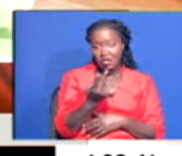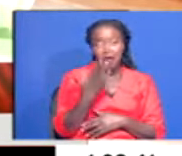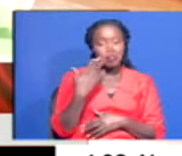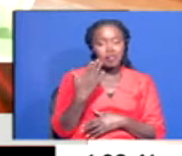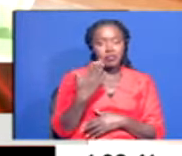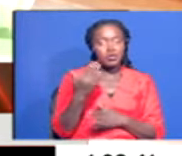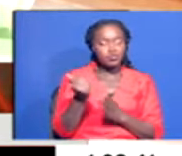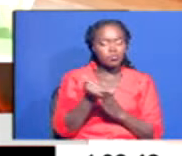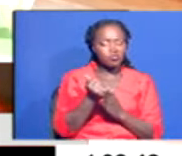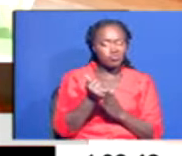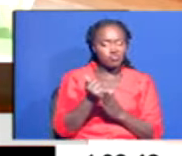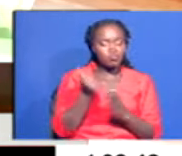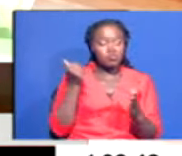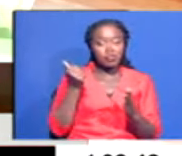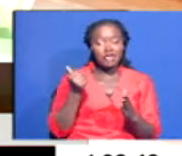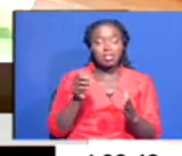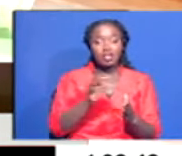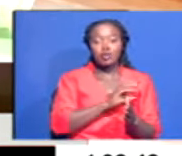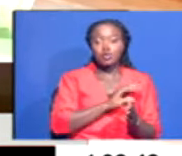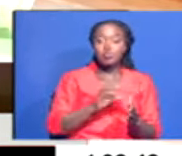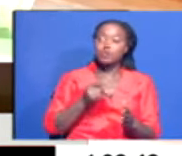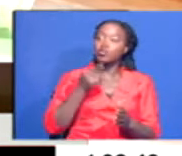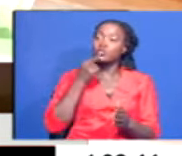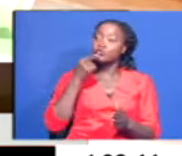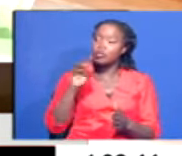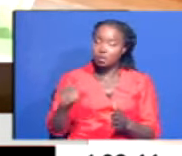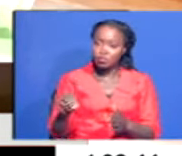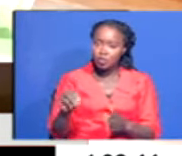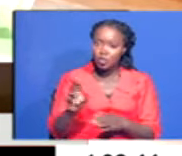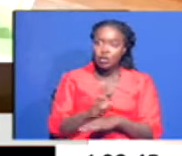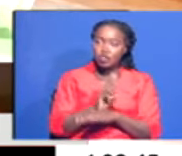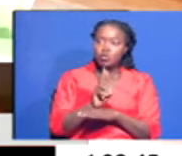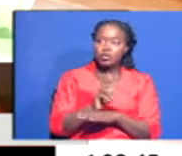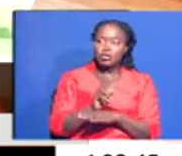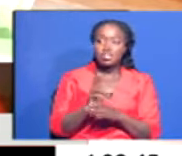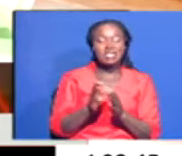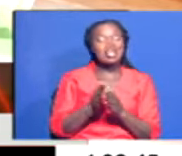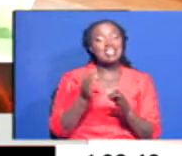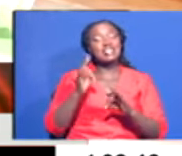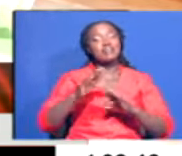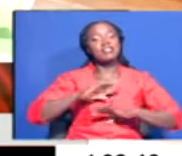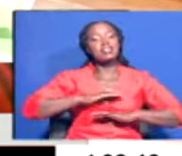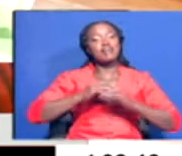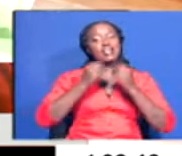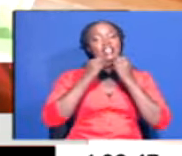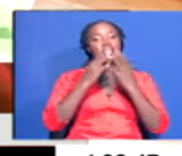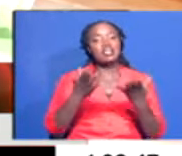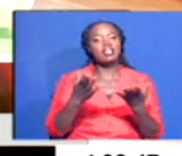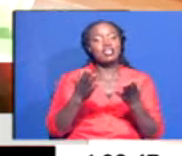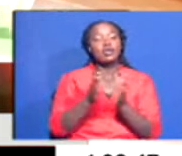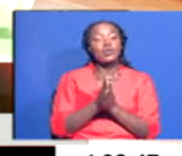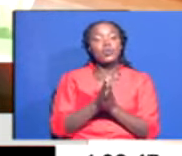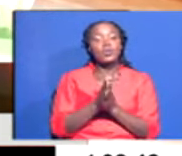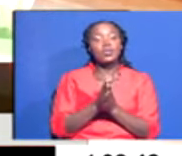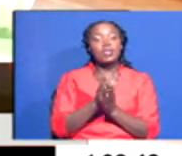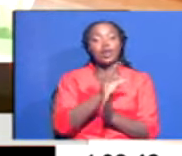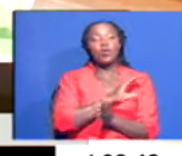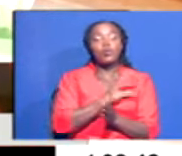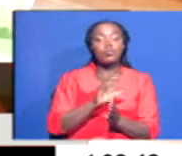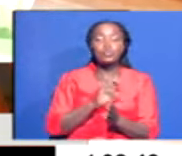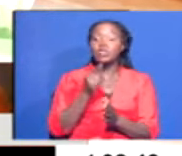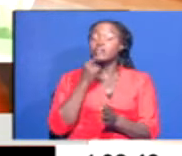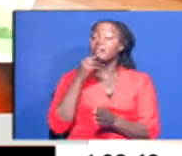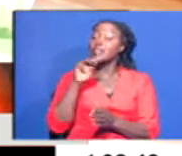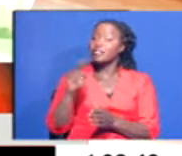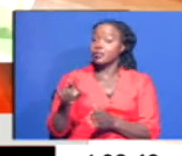rejected. And the commission has told him to use the dispute. If he is not satisfied with what the commission has told him, that